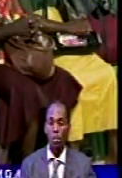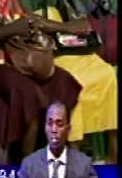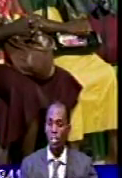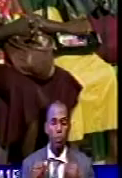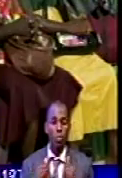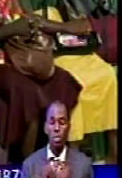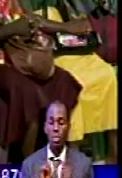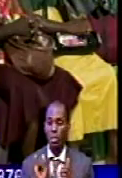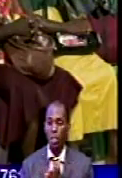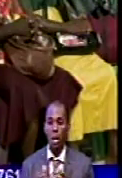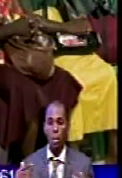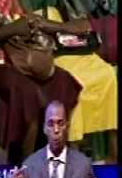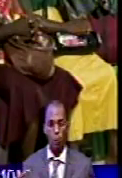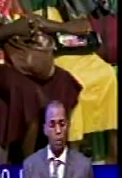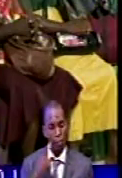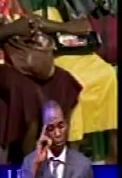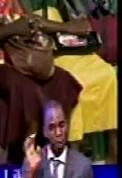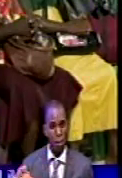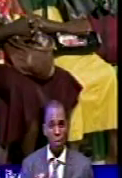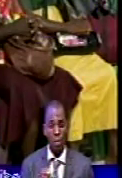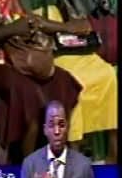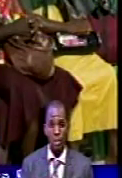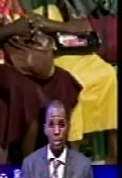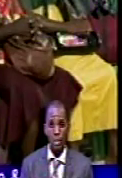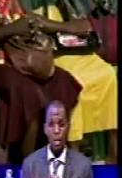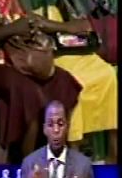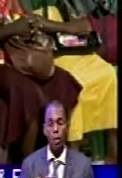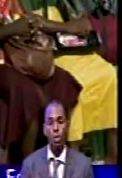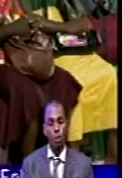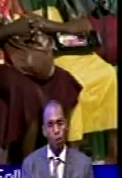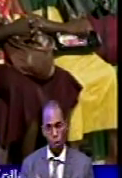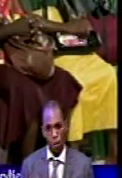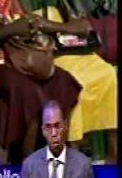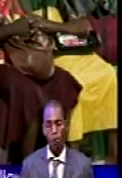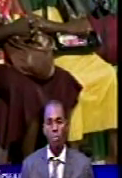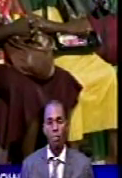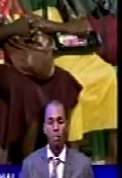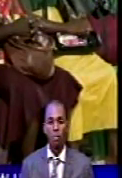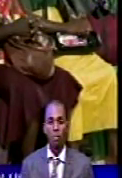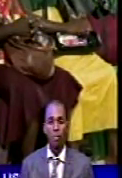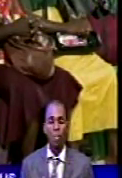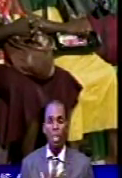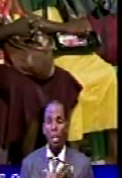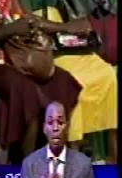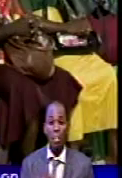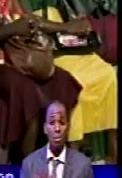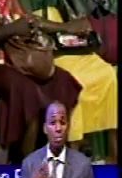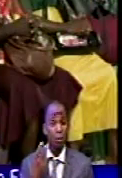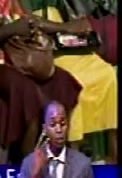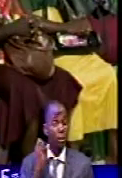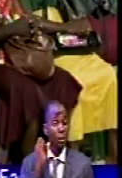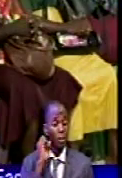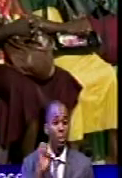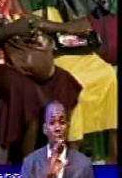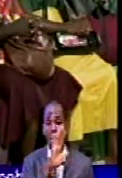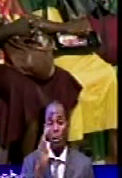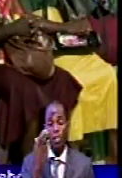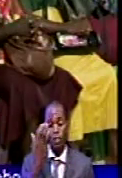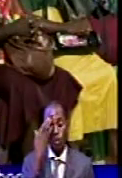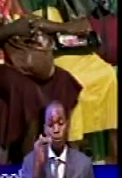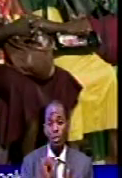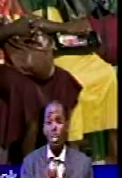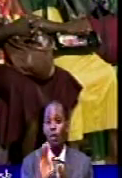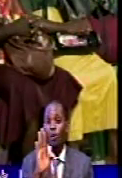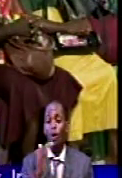sent to us, the testimonies are diverse. A brother was delivered from severe panic